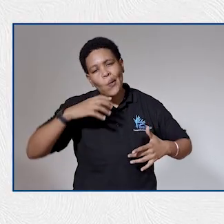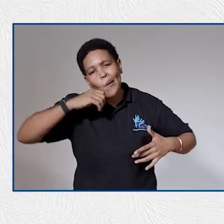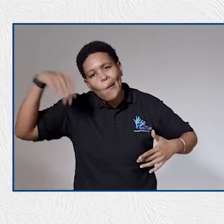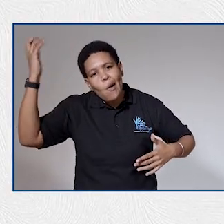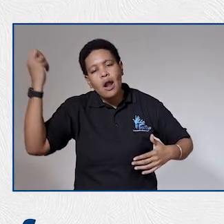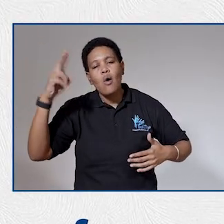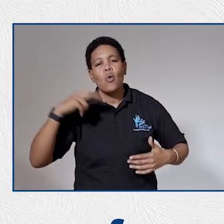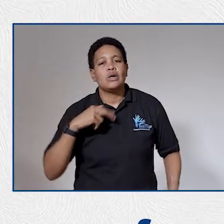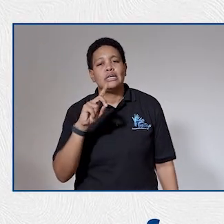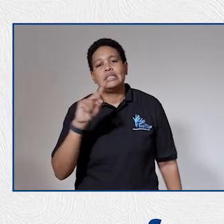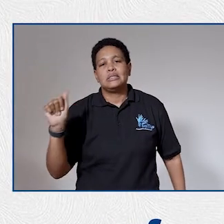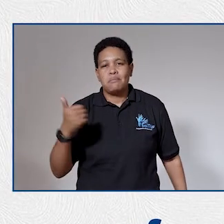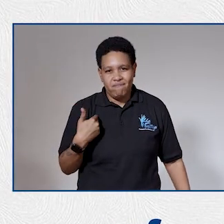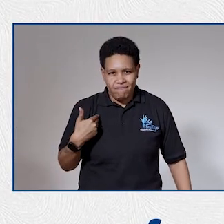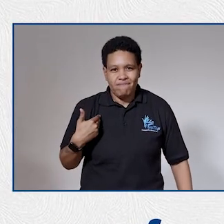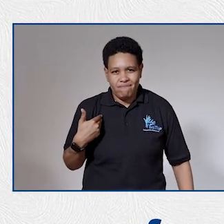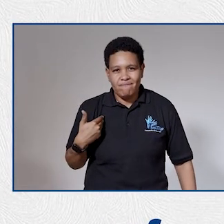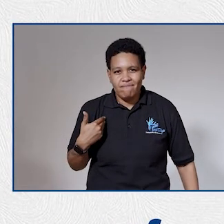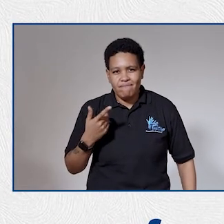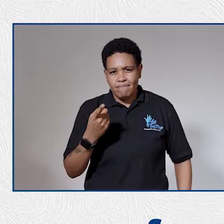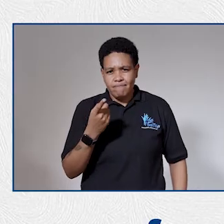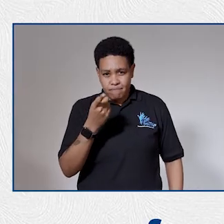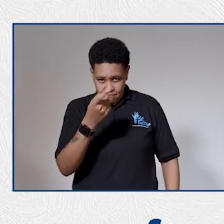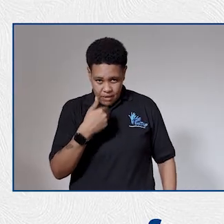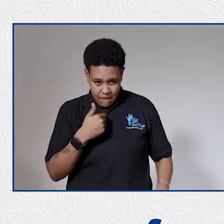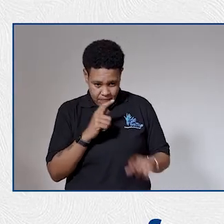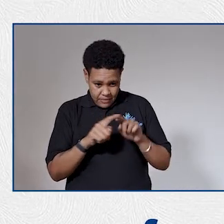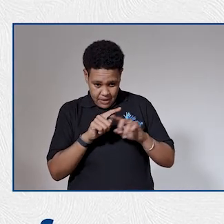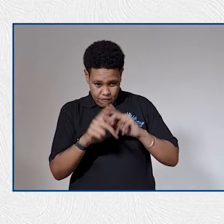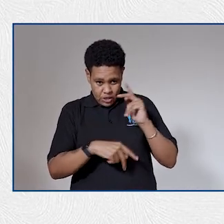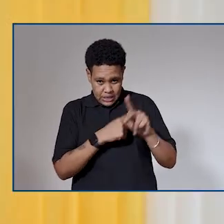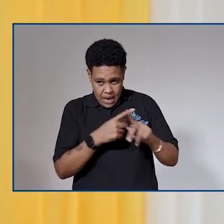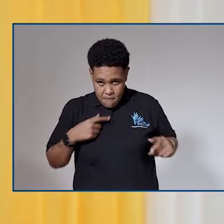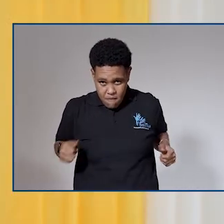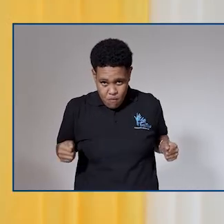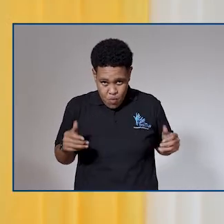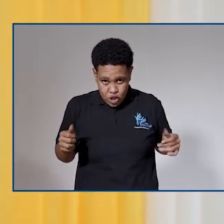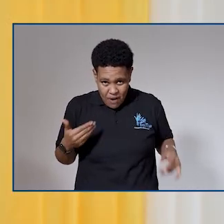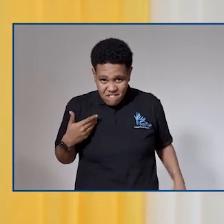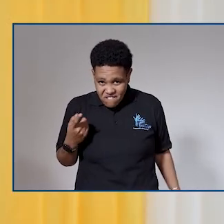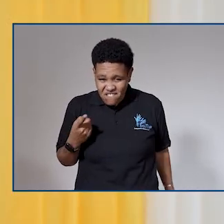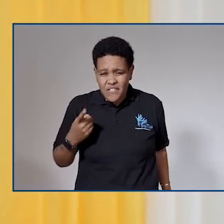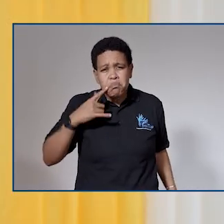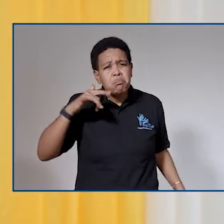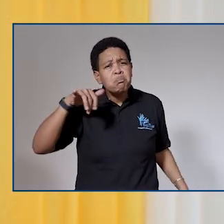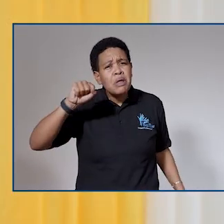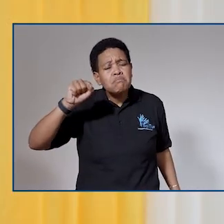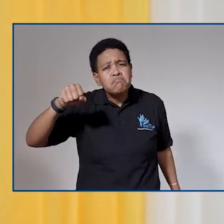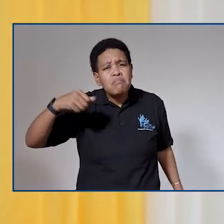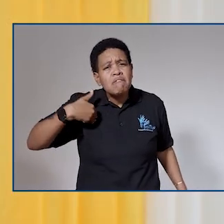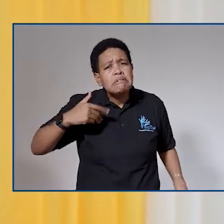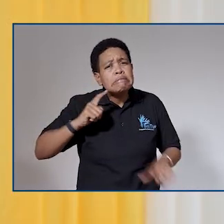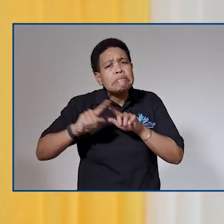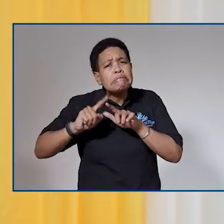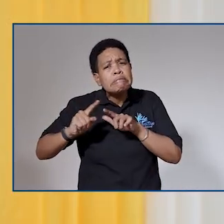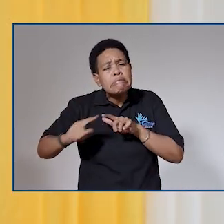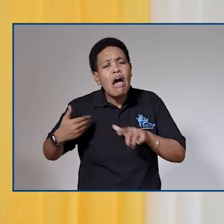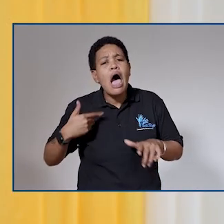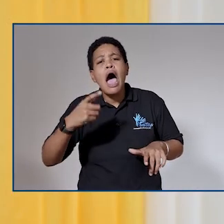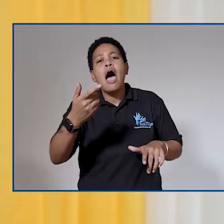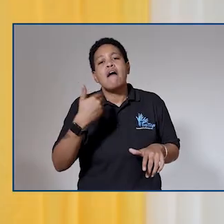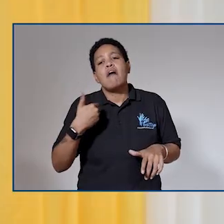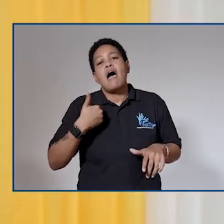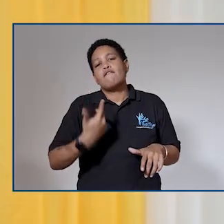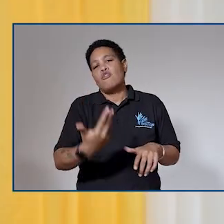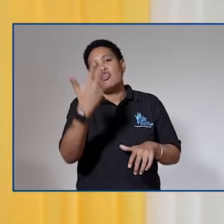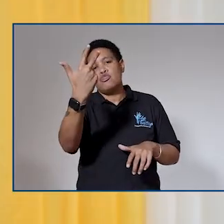disability. Are there different types of wheelchairs? Yes, there are different types of wheelchair. Actually, you have 3